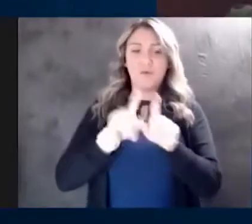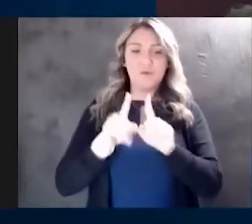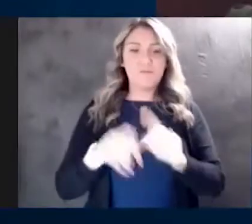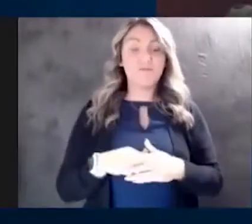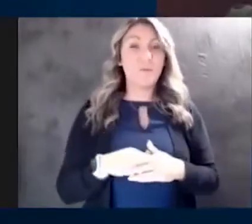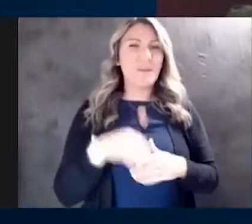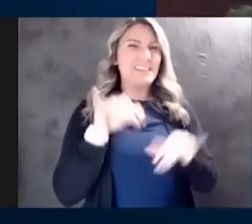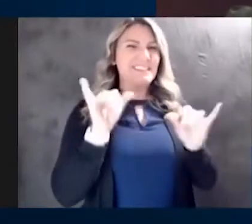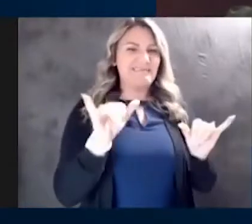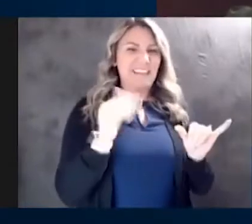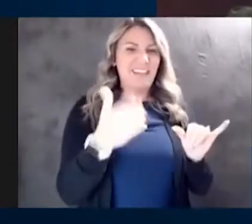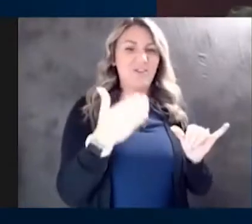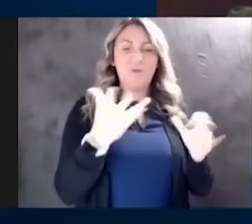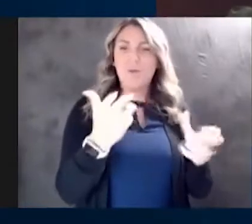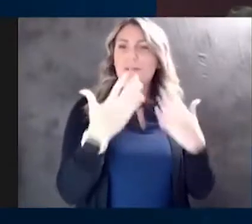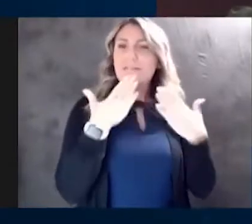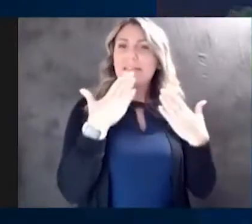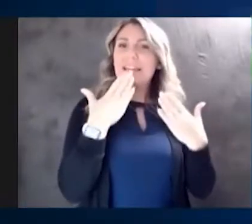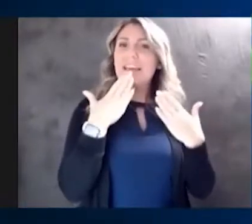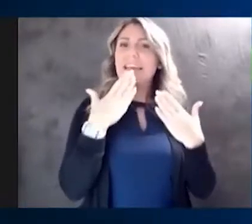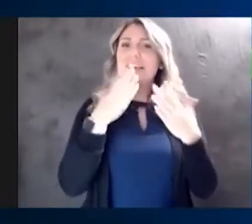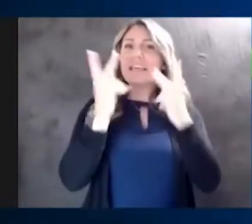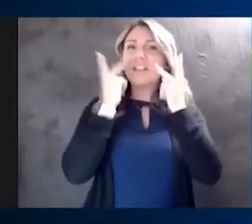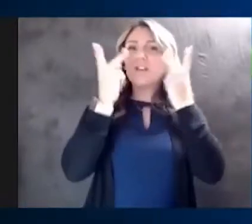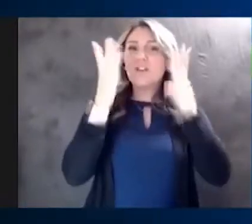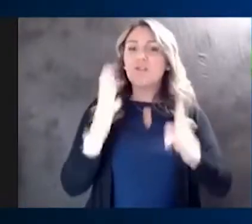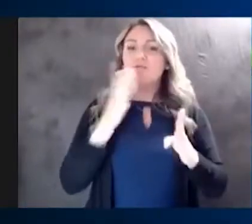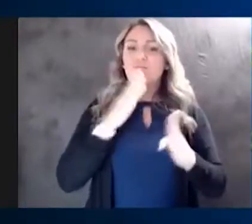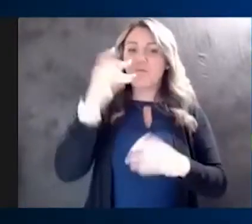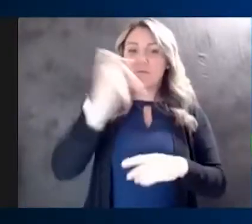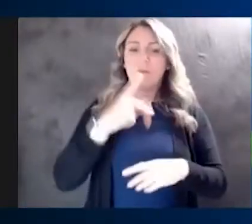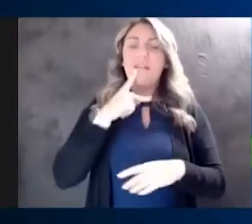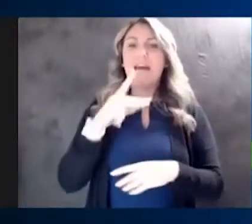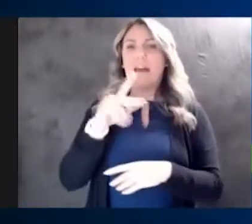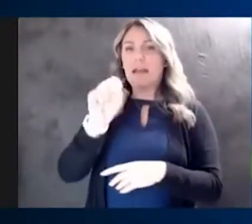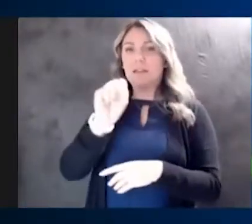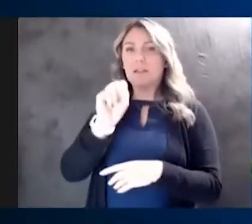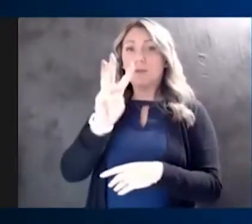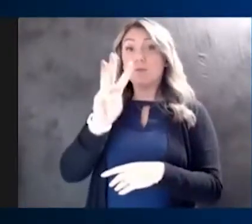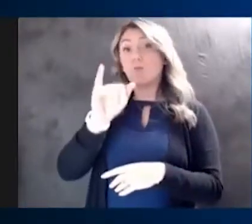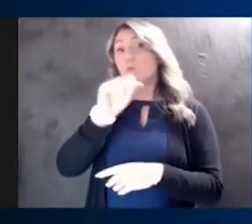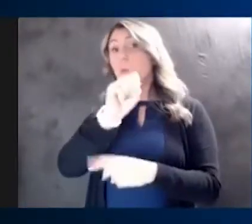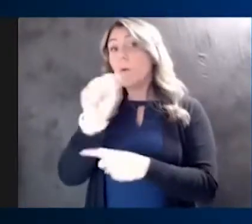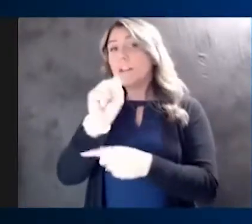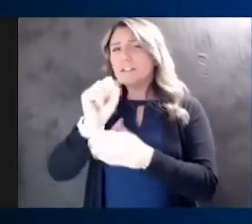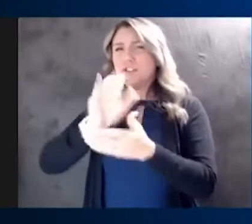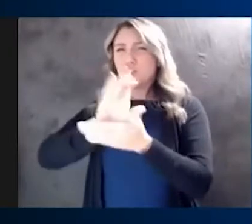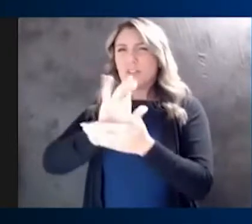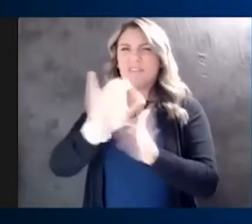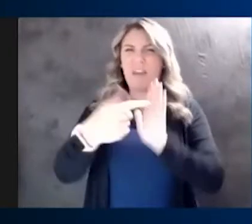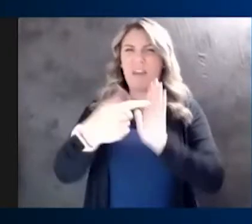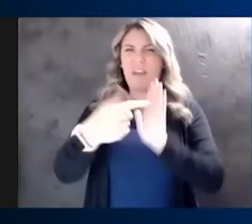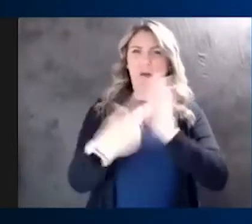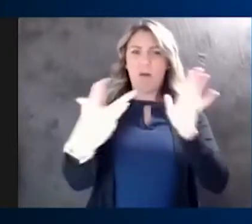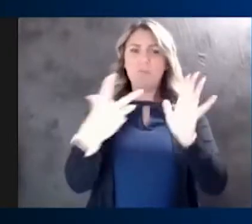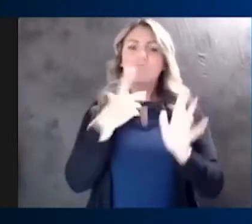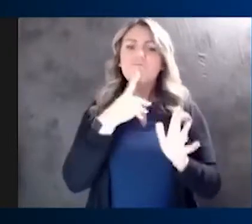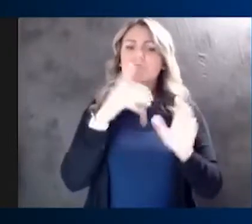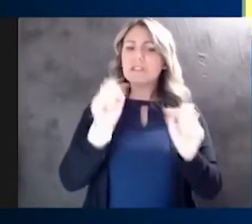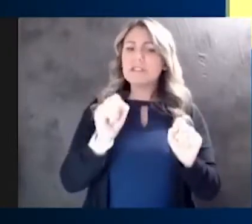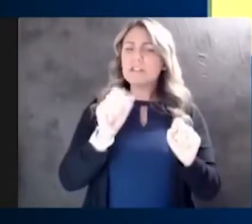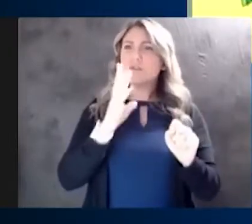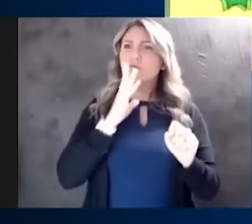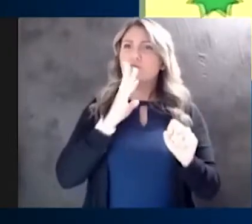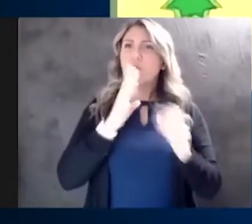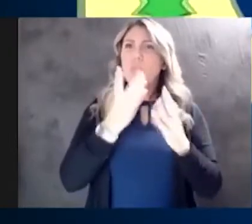viewer, Catherine, for bringing this back. This is the Swiss cheese model. You remember this, right? So, Doc Hawk, just kind of walk and talk us through it, kind of why this